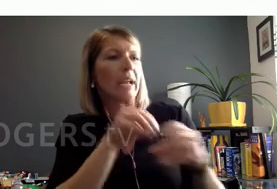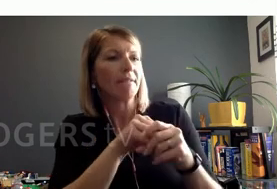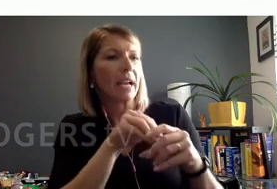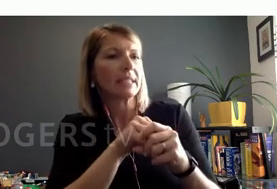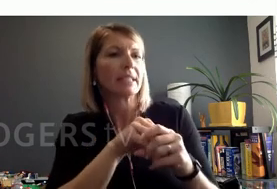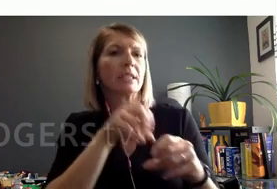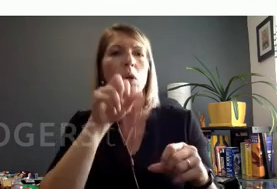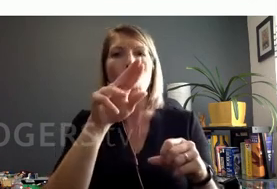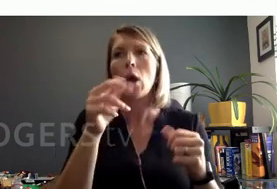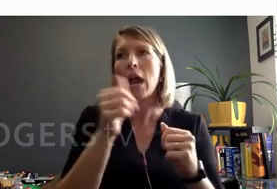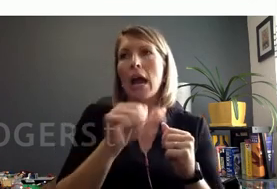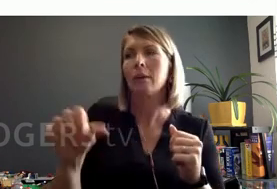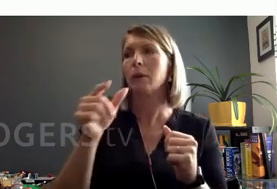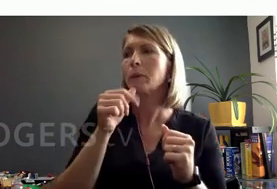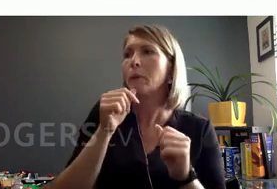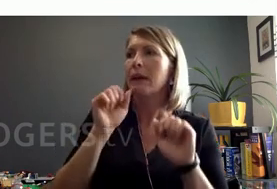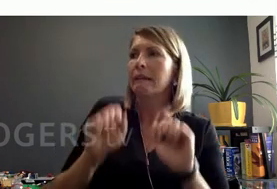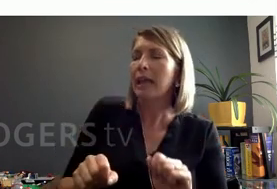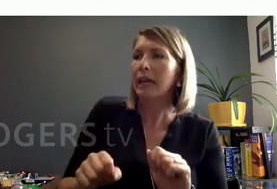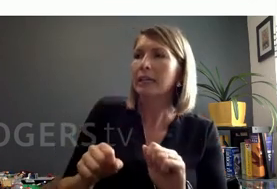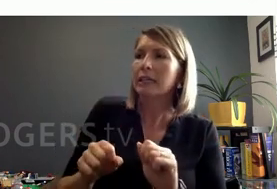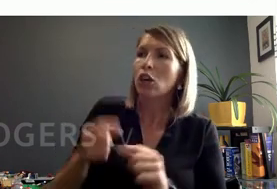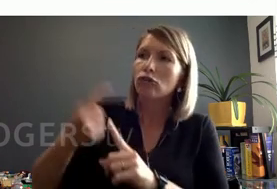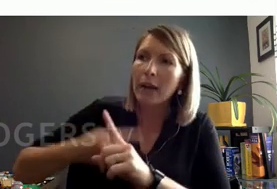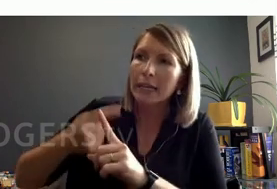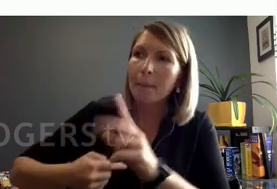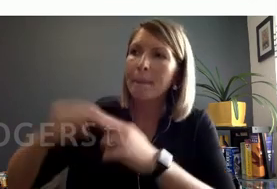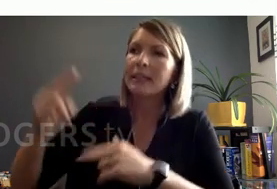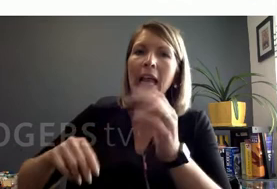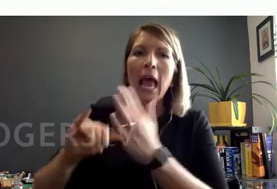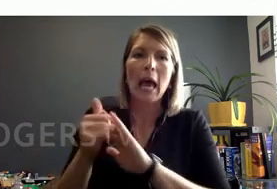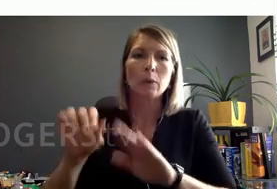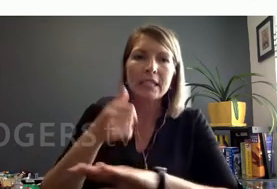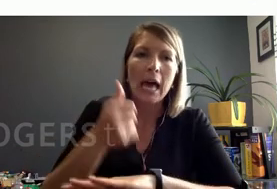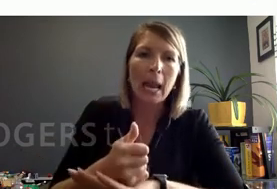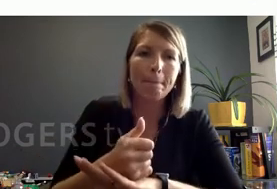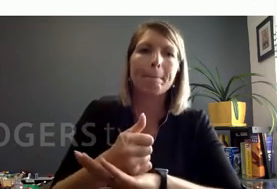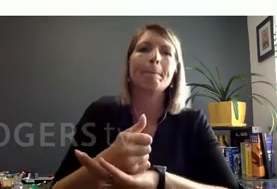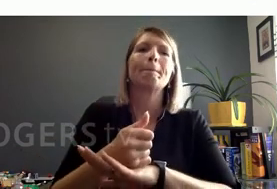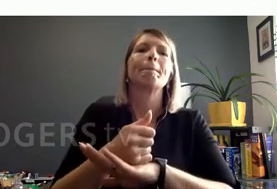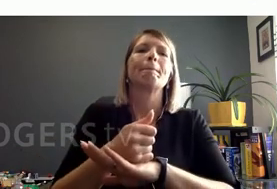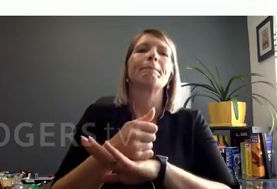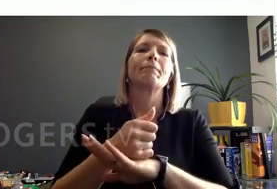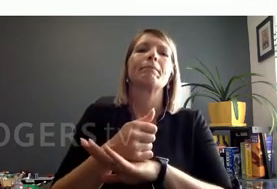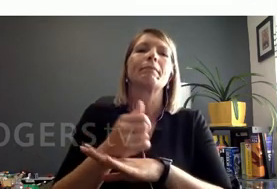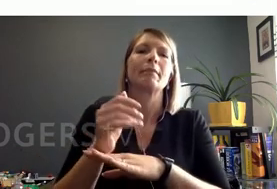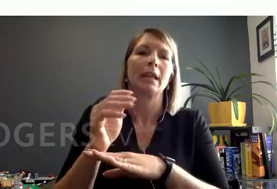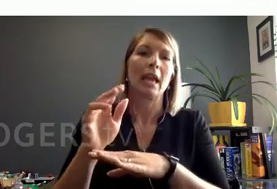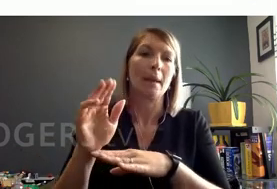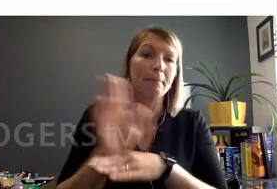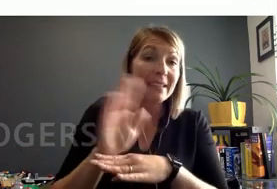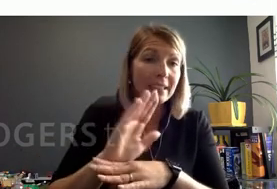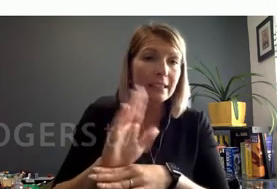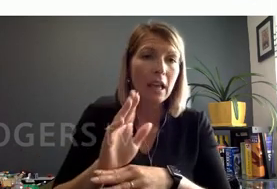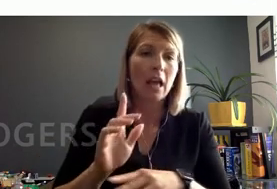bunch of overhead, without having to go out and rent a building, without having to do all of those things, and without a lot of the bureaucratic process